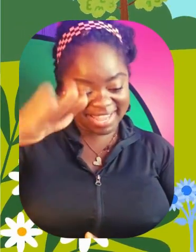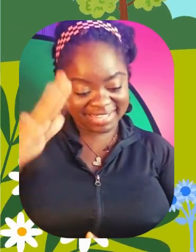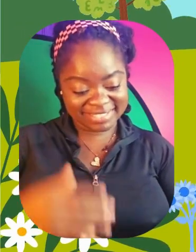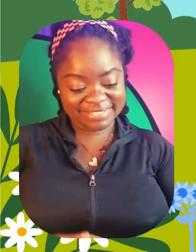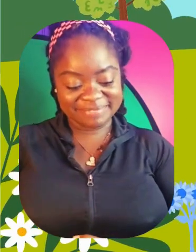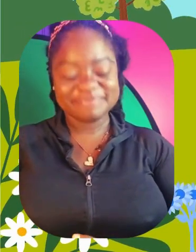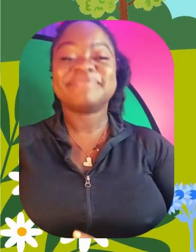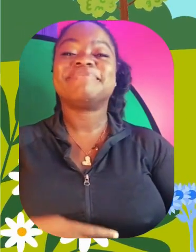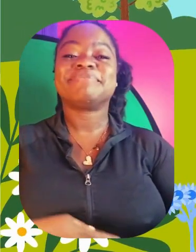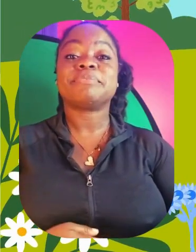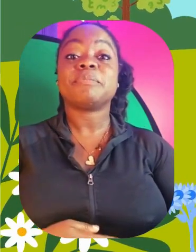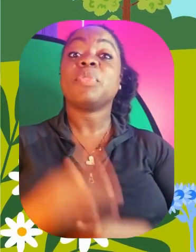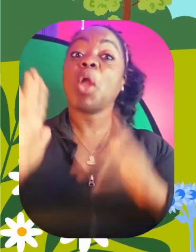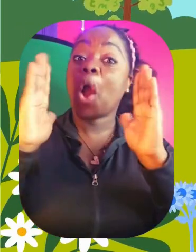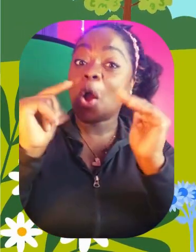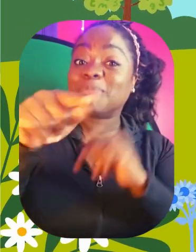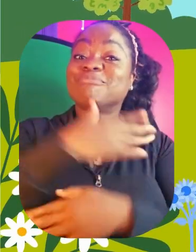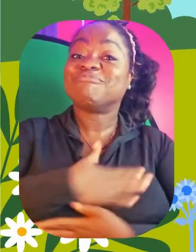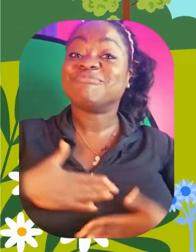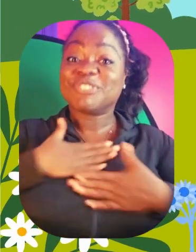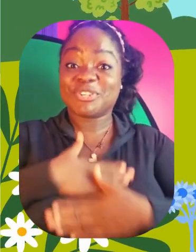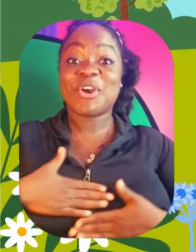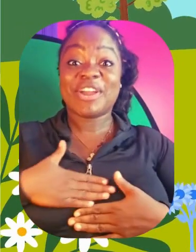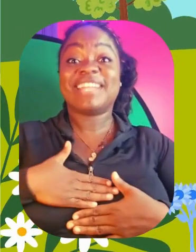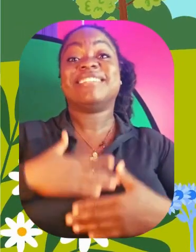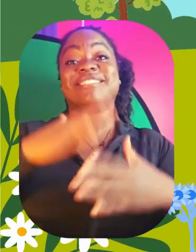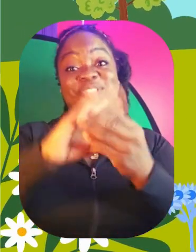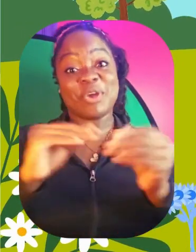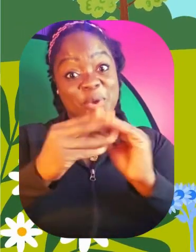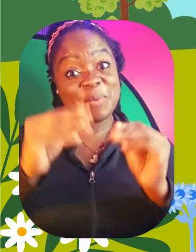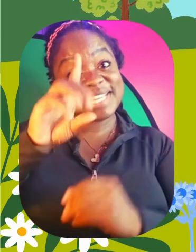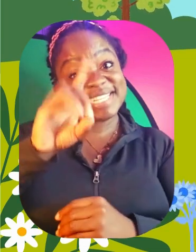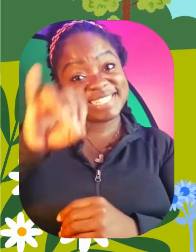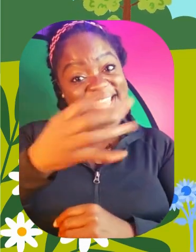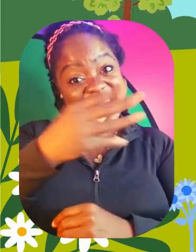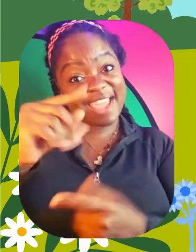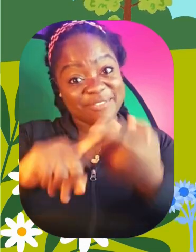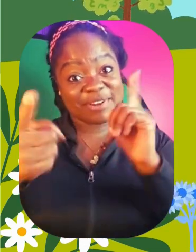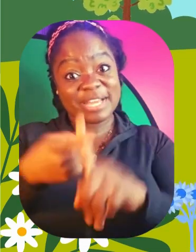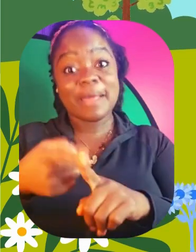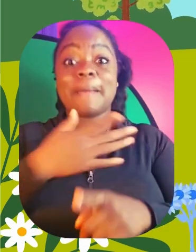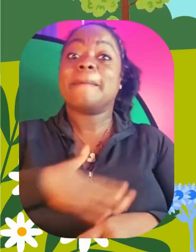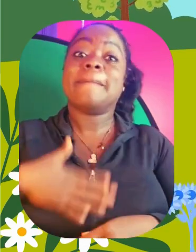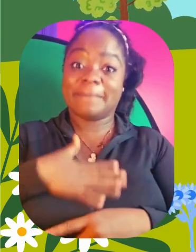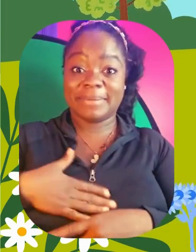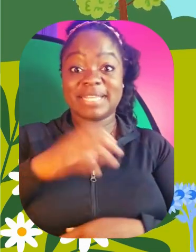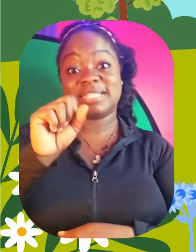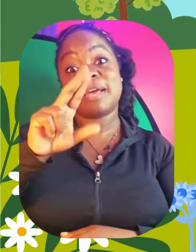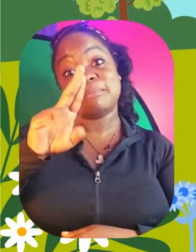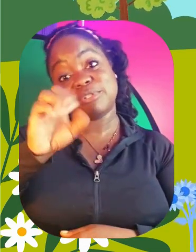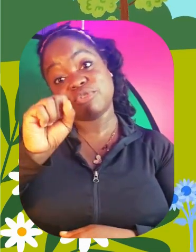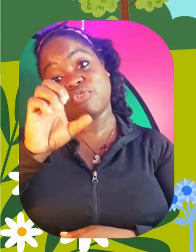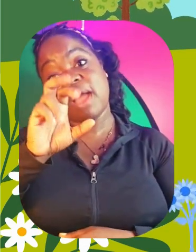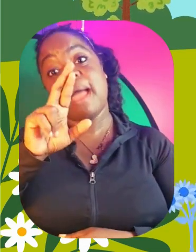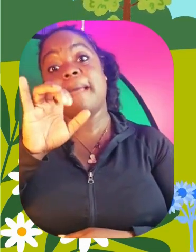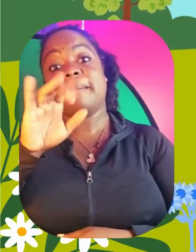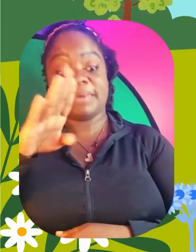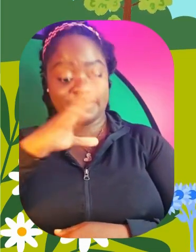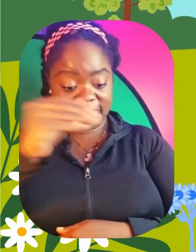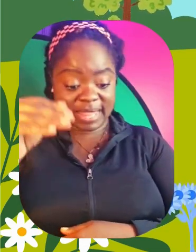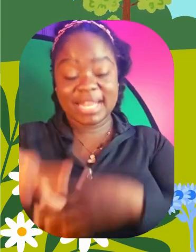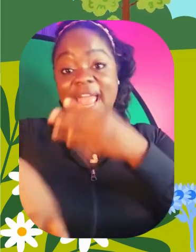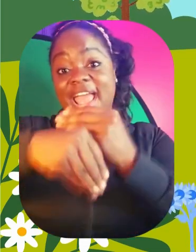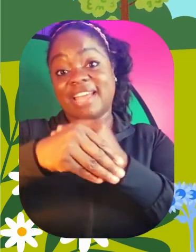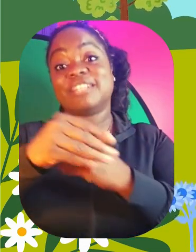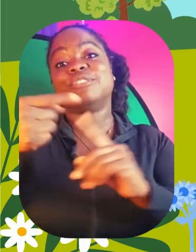Hey guys. We hope you enjoyed this story with DJ and friends. Be sure to like and subscribe to see more episodes in the